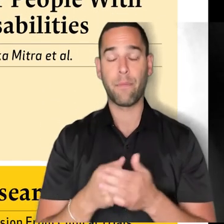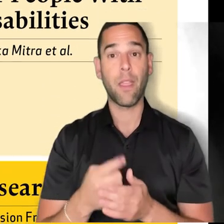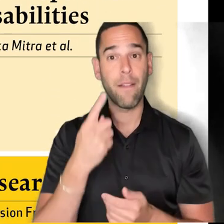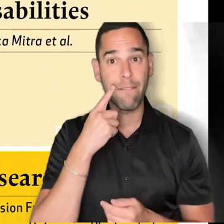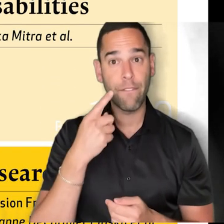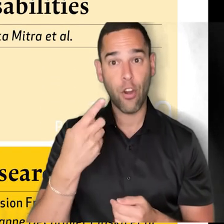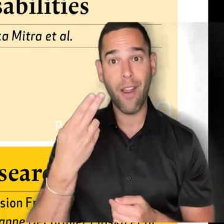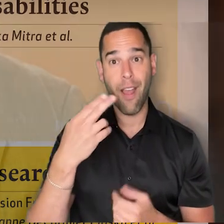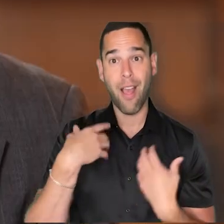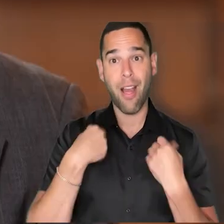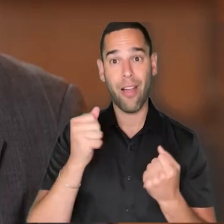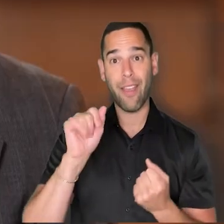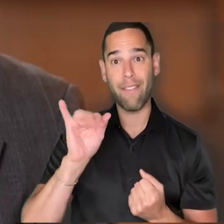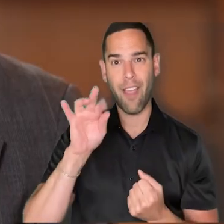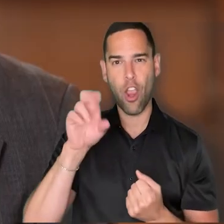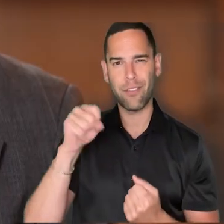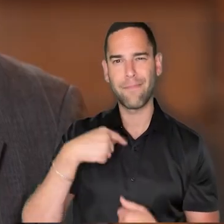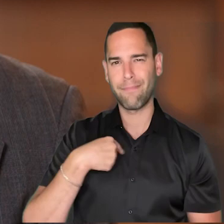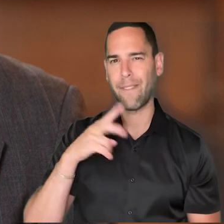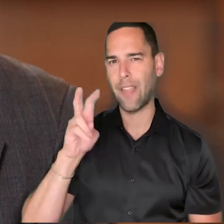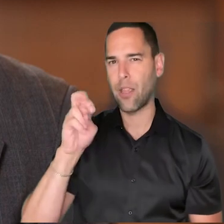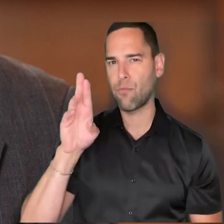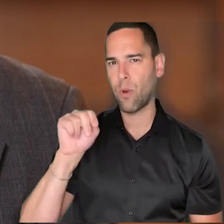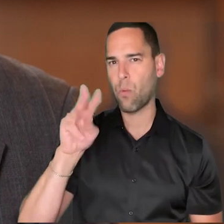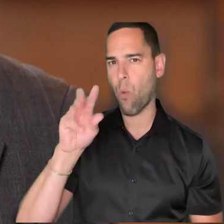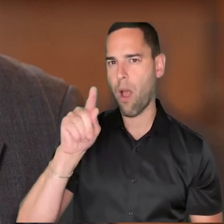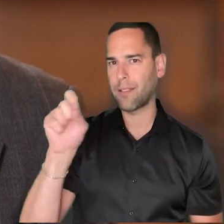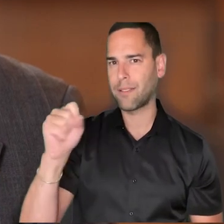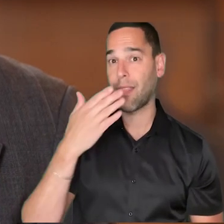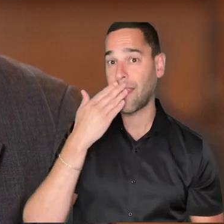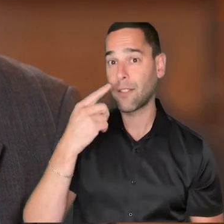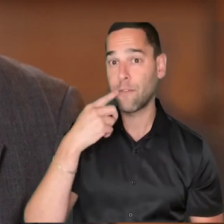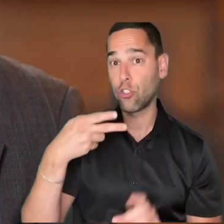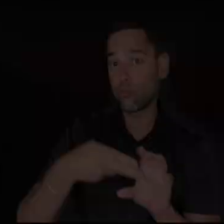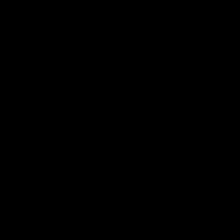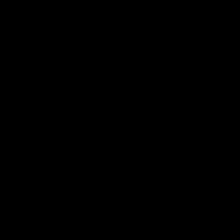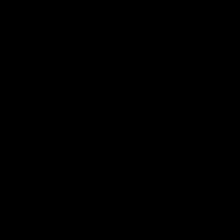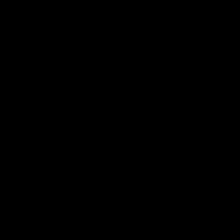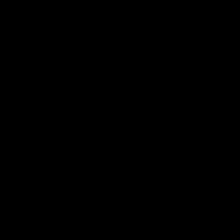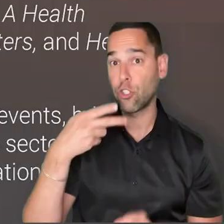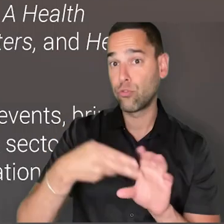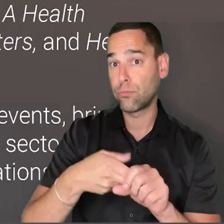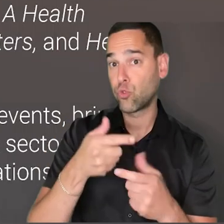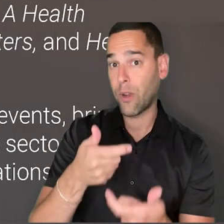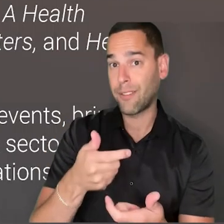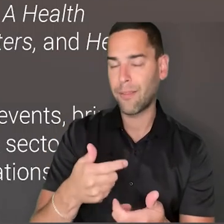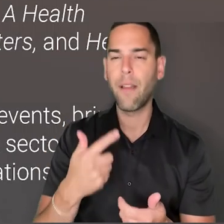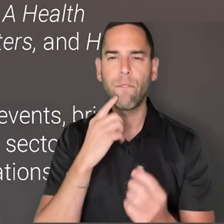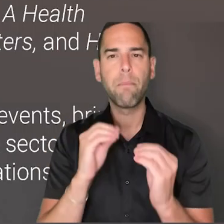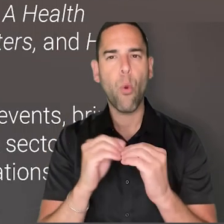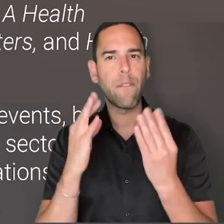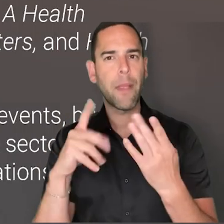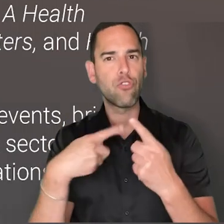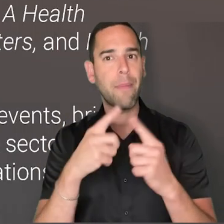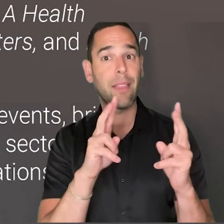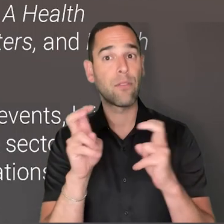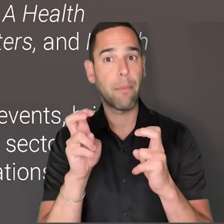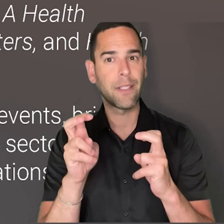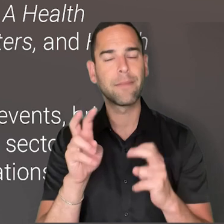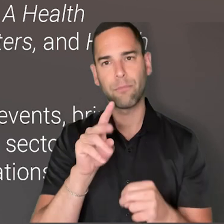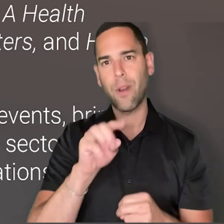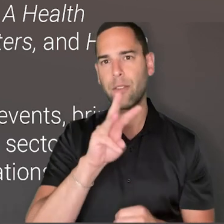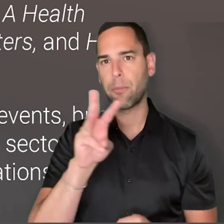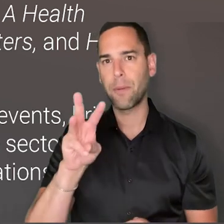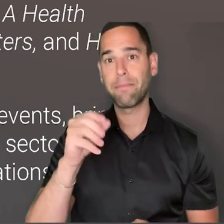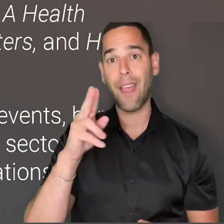of disability and health. For Health Affairs, I'm Vabrin Watts. Thanks for joining us. For more information on this topic,